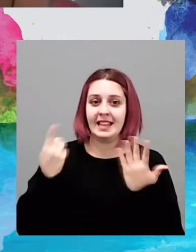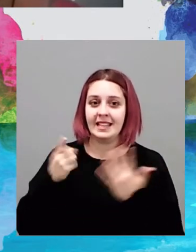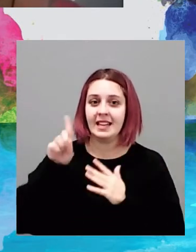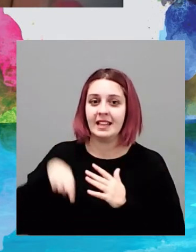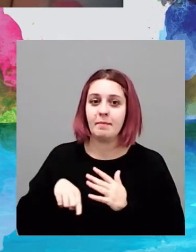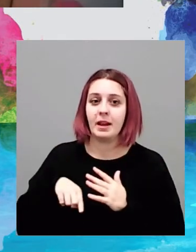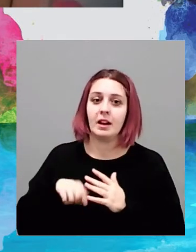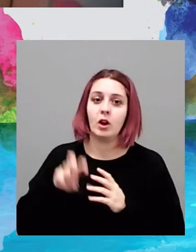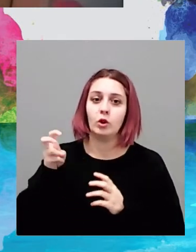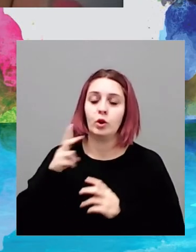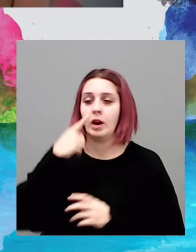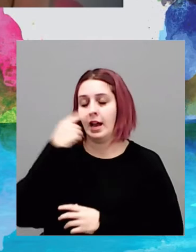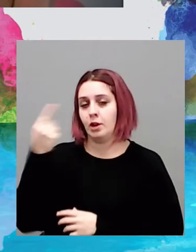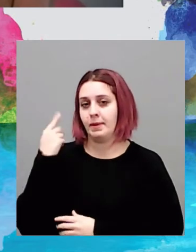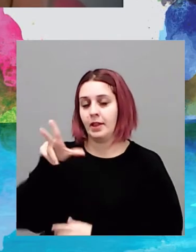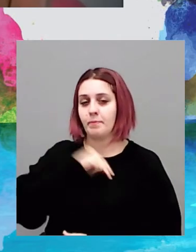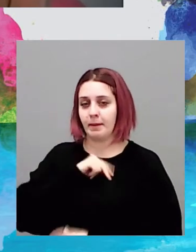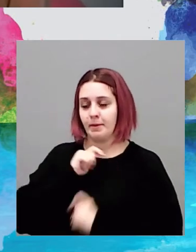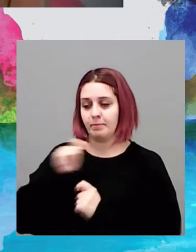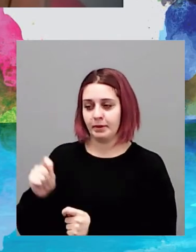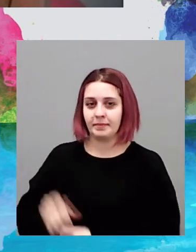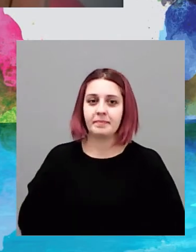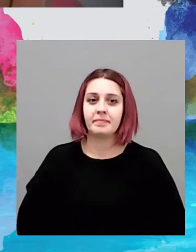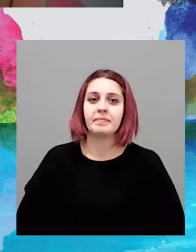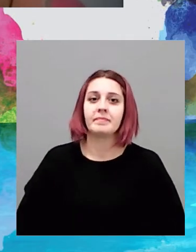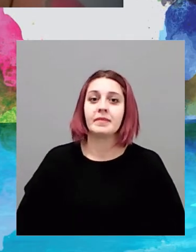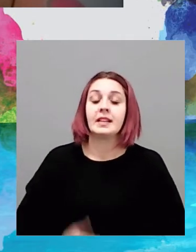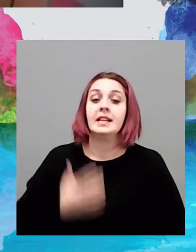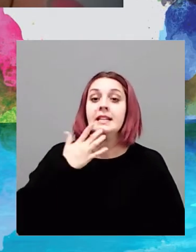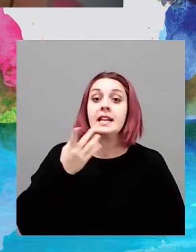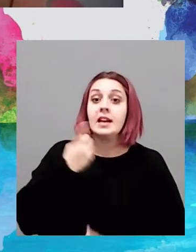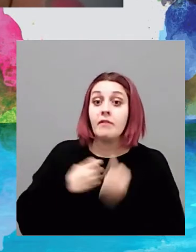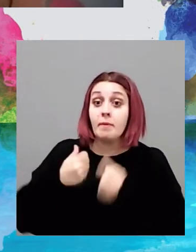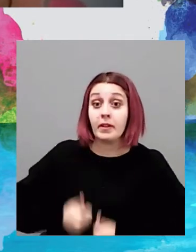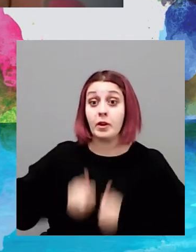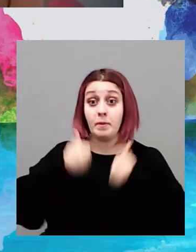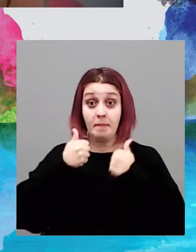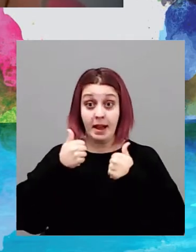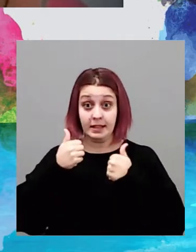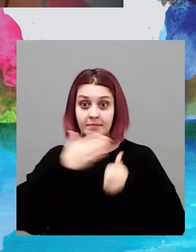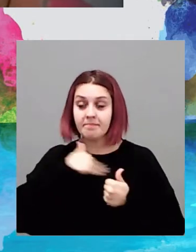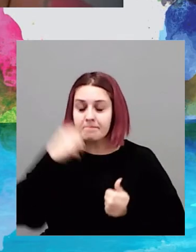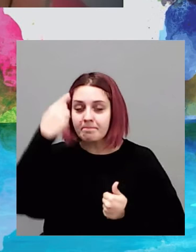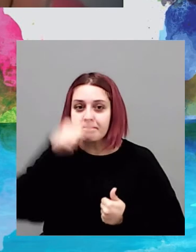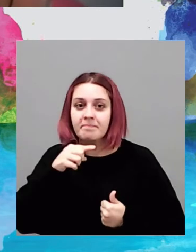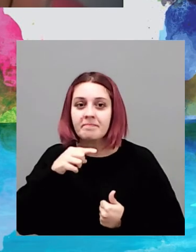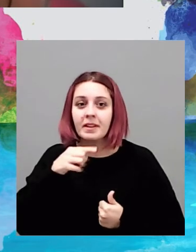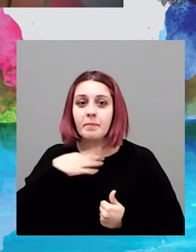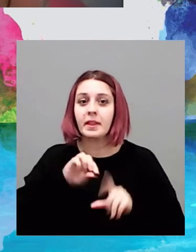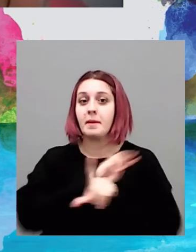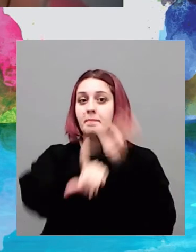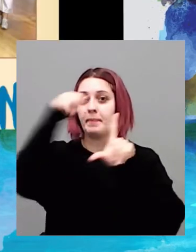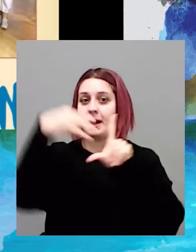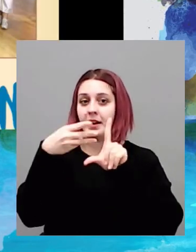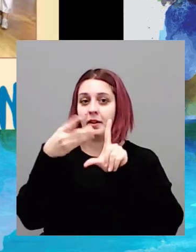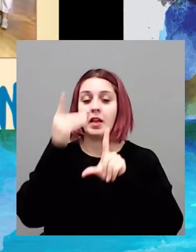2020 that is offered by the regional government of Granada. If you would like to find out more about what we do, you can check our